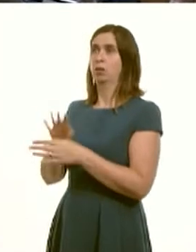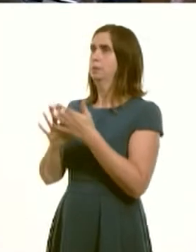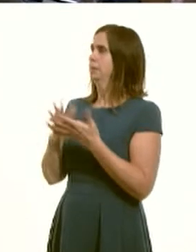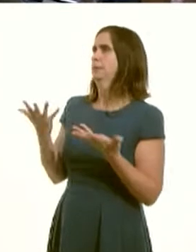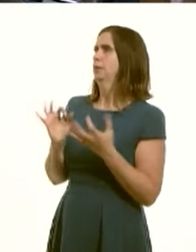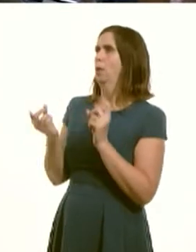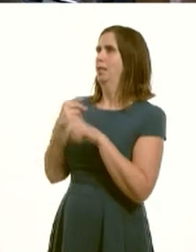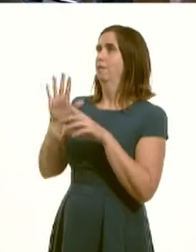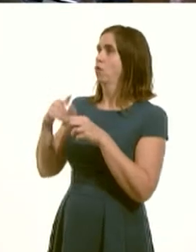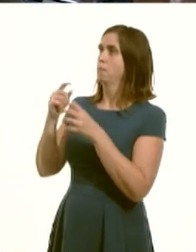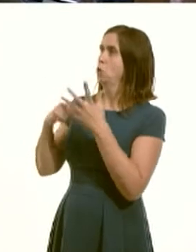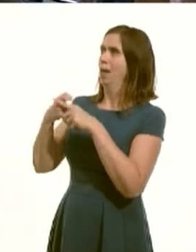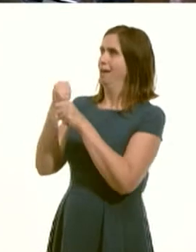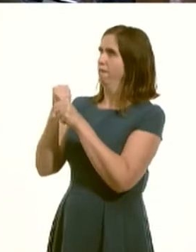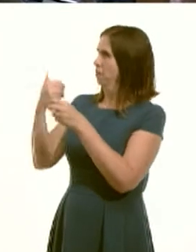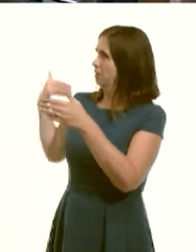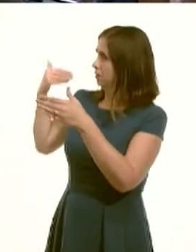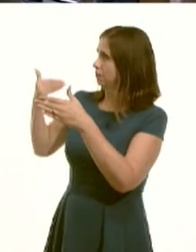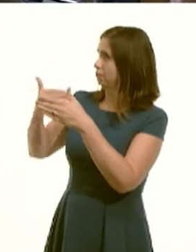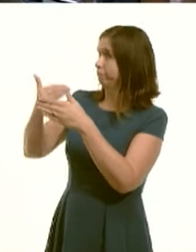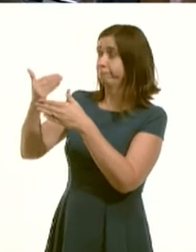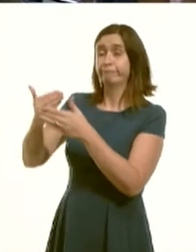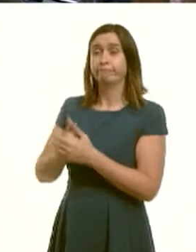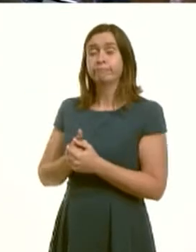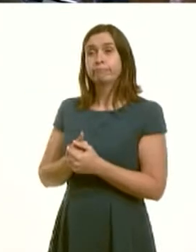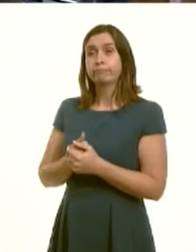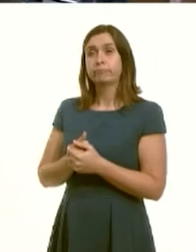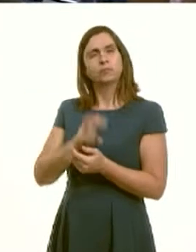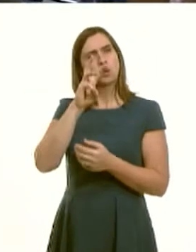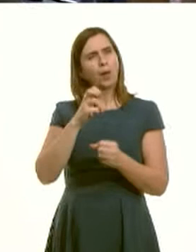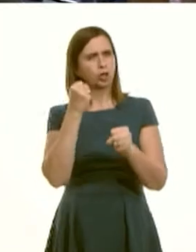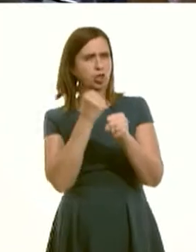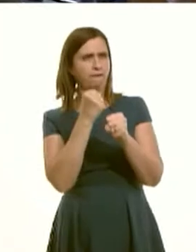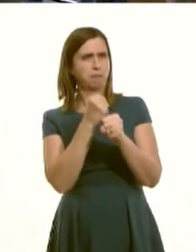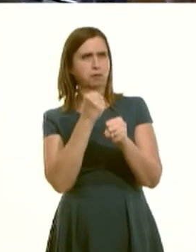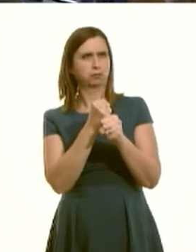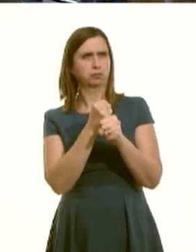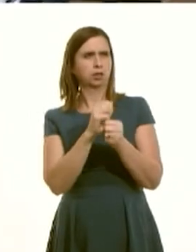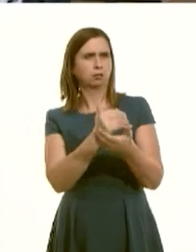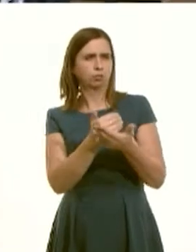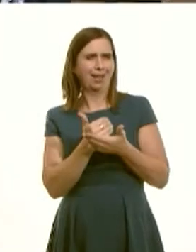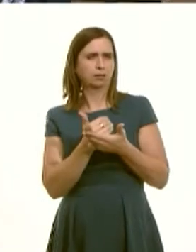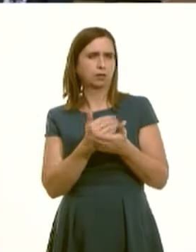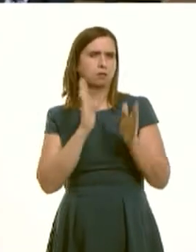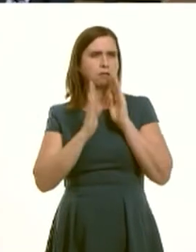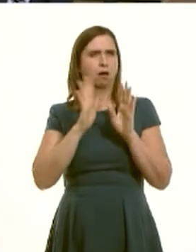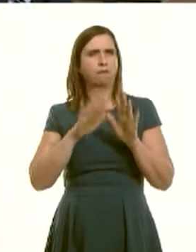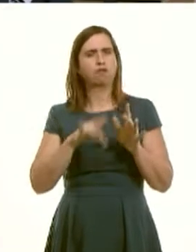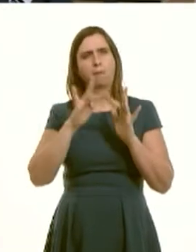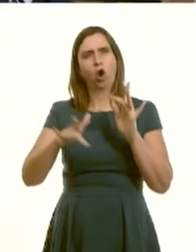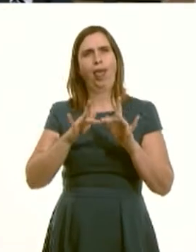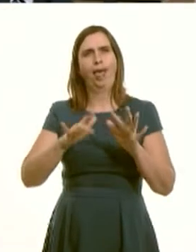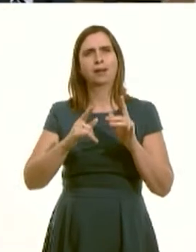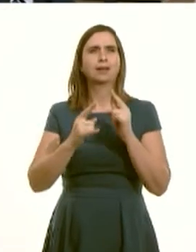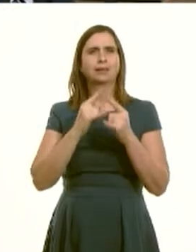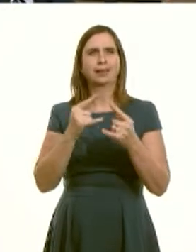four, Jenny Rathbone. Your Chloe. What work is the Welsh Government doing to protect young people from online sexual abuse? Well, we